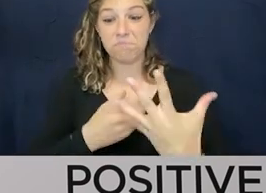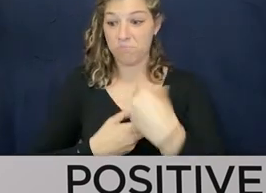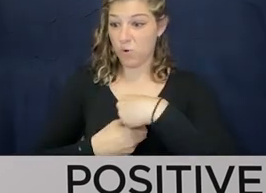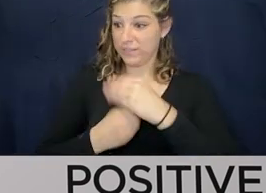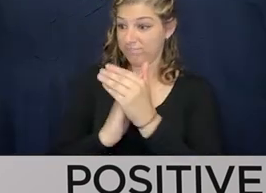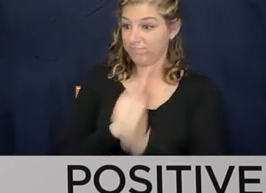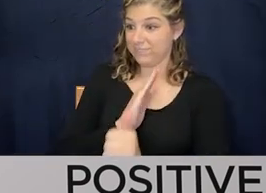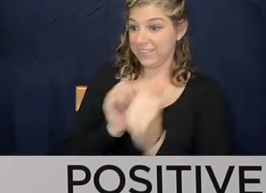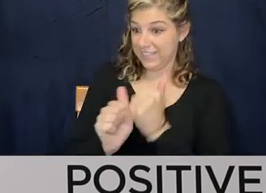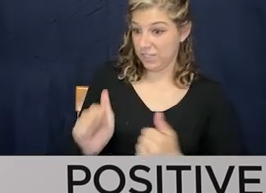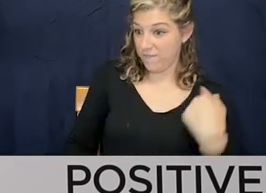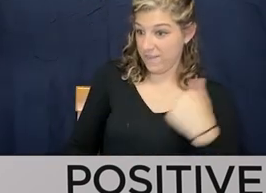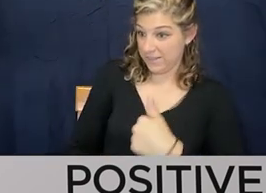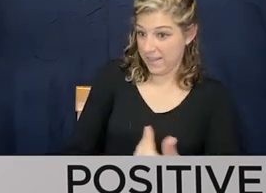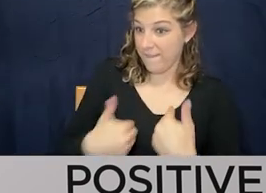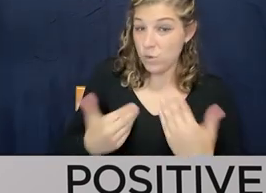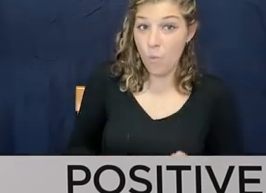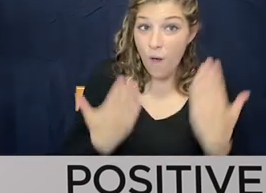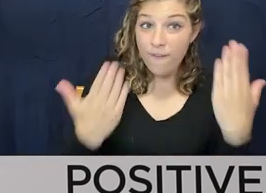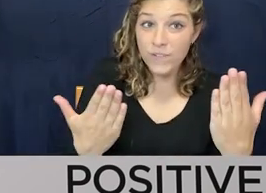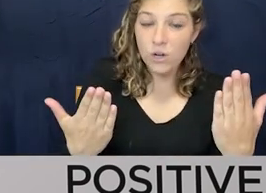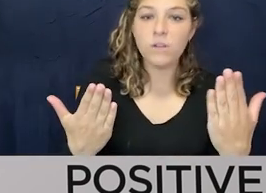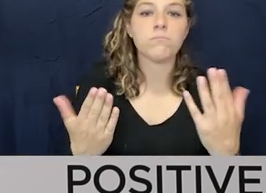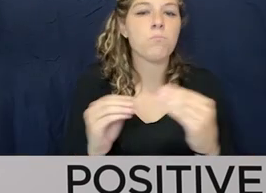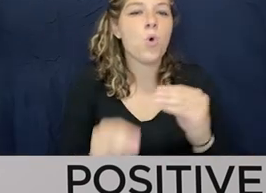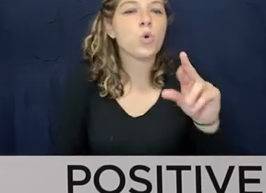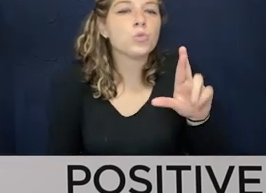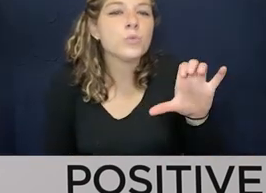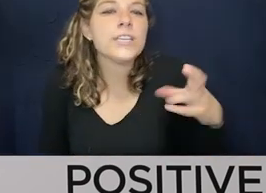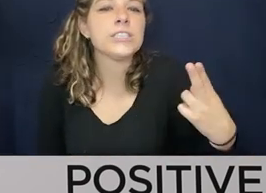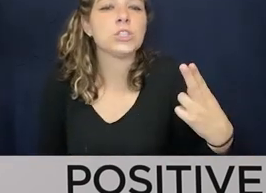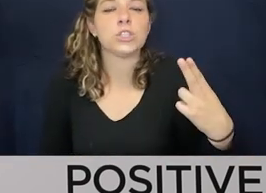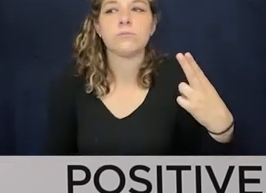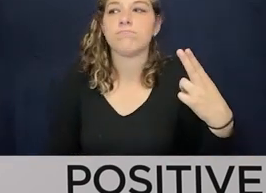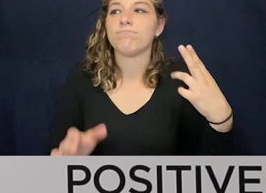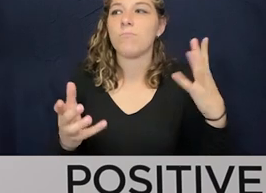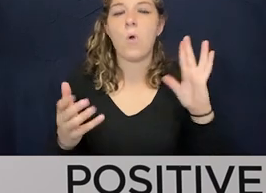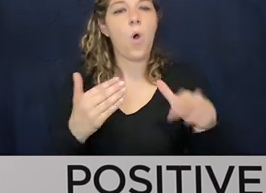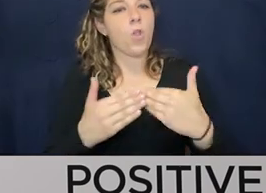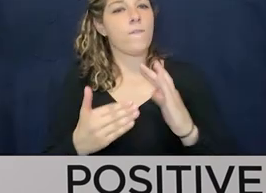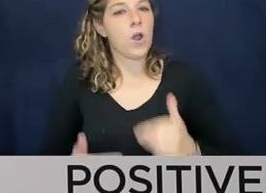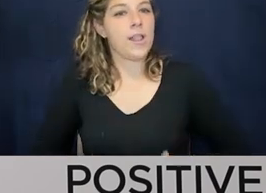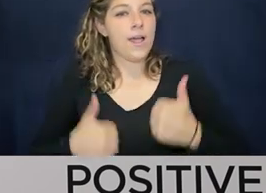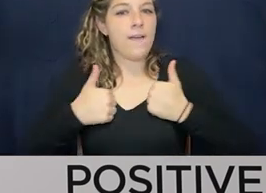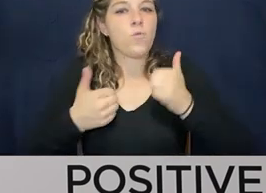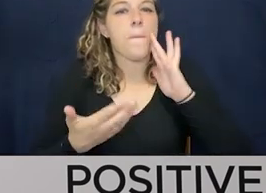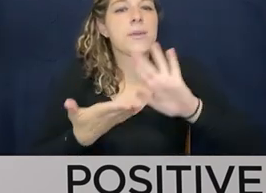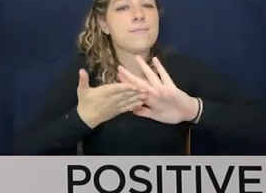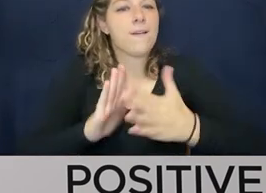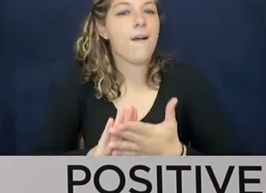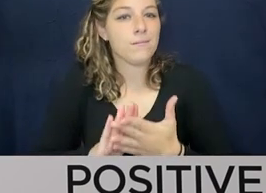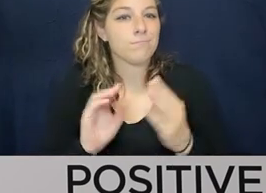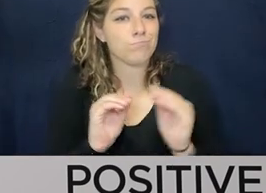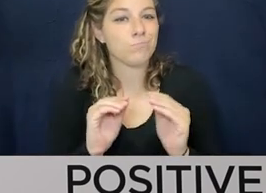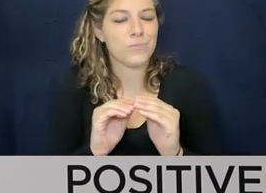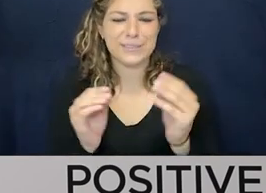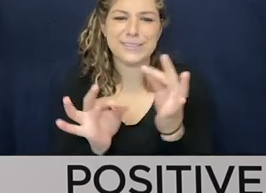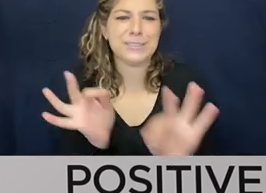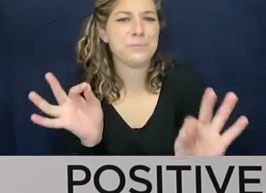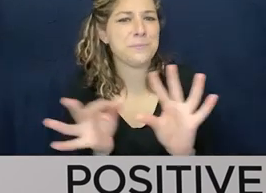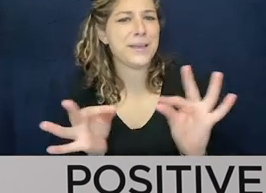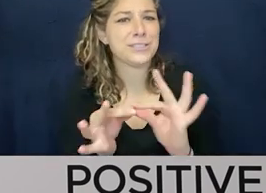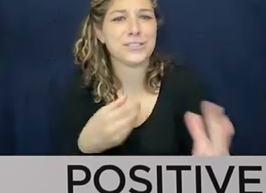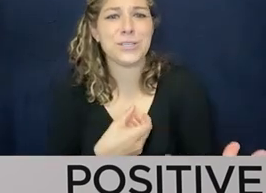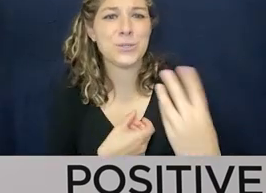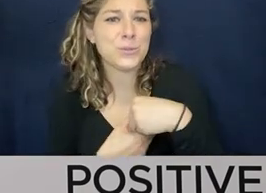and embrace the gifts that each of us have to offer, the richer and fuller all of our lives will be. The simple